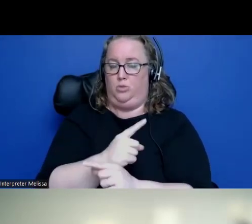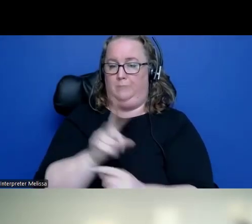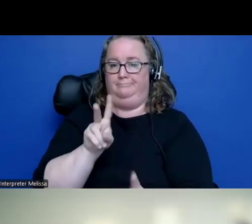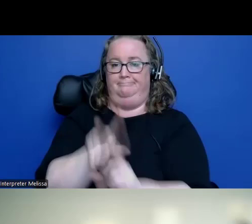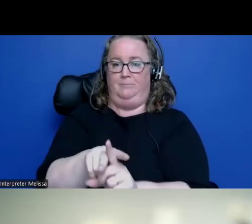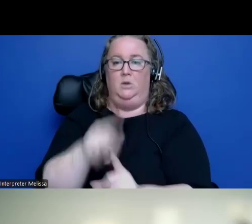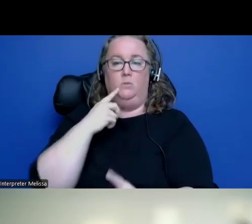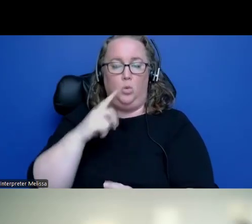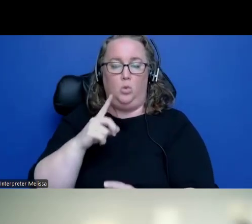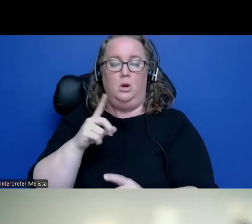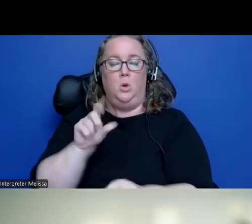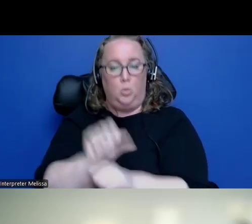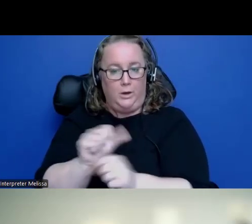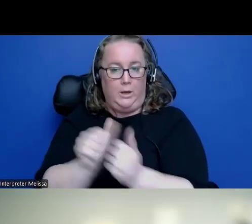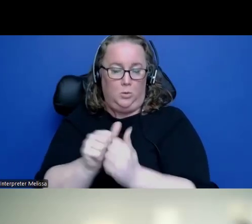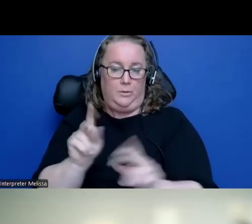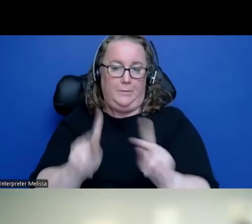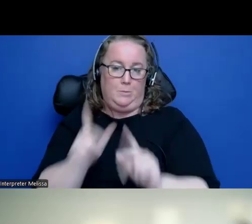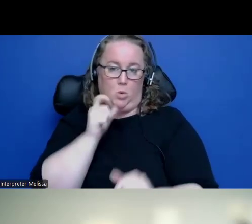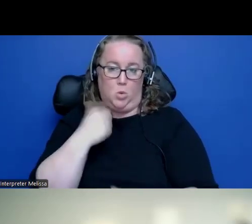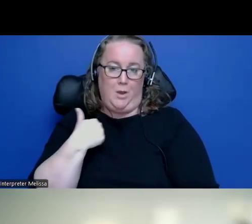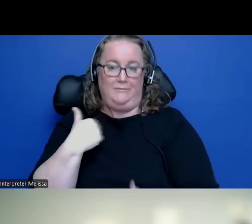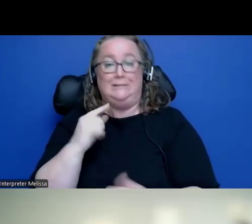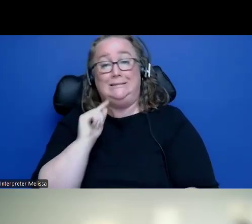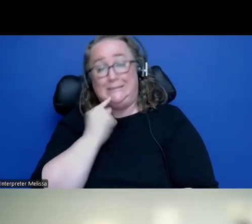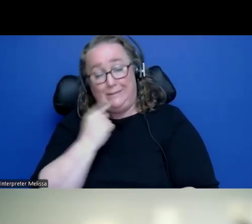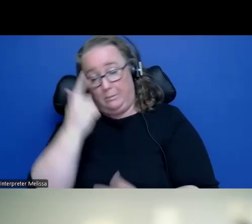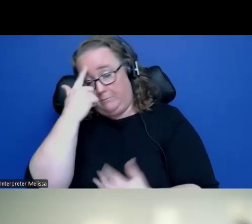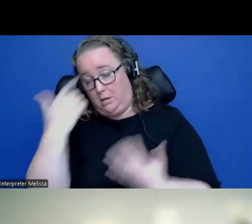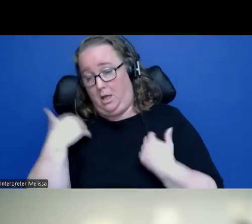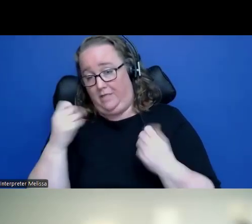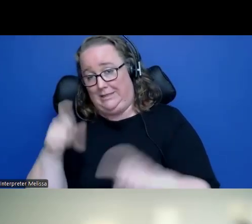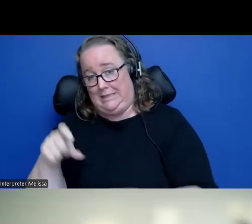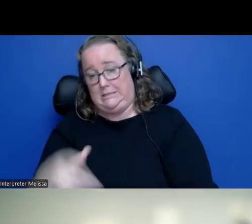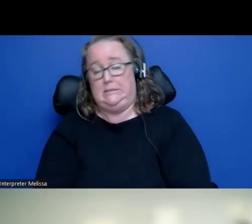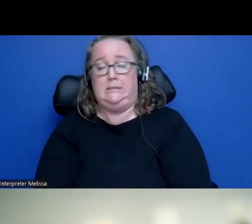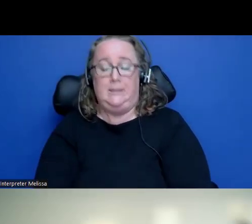at working with individuals with significant mental health needs.